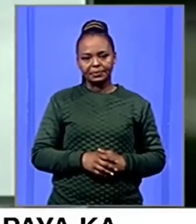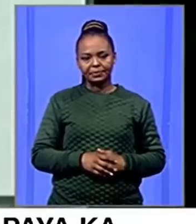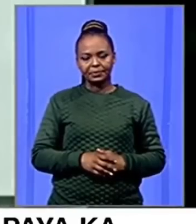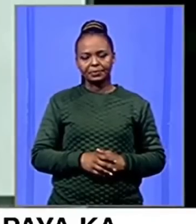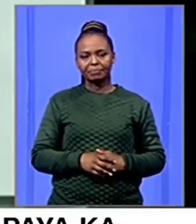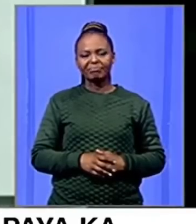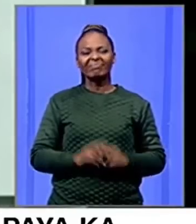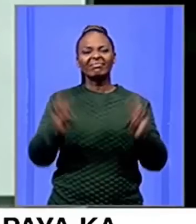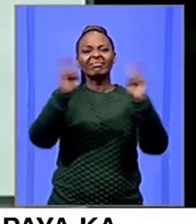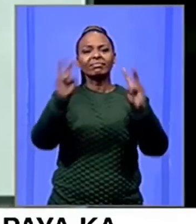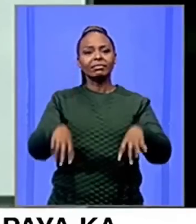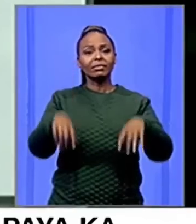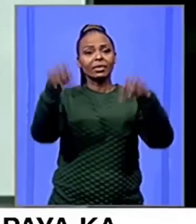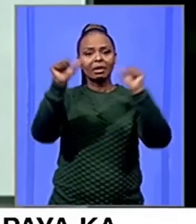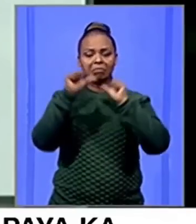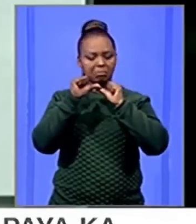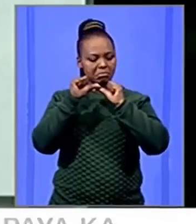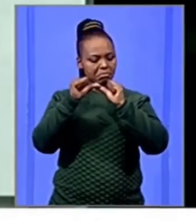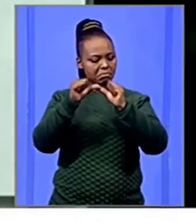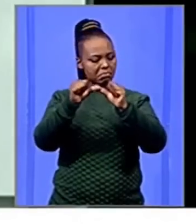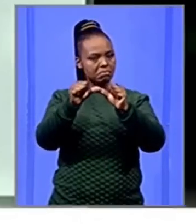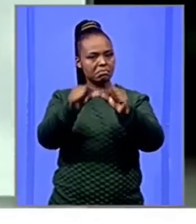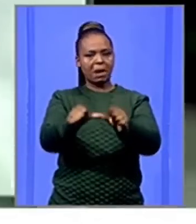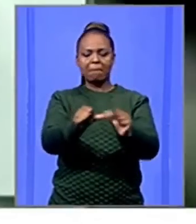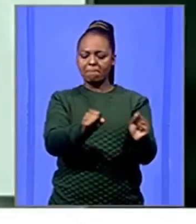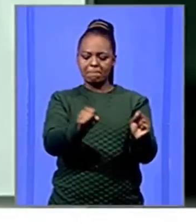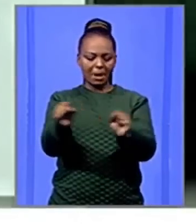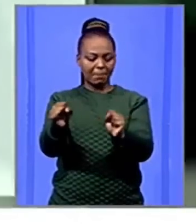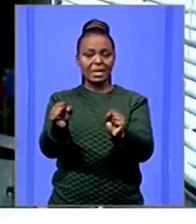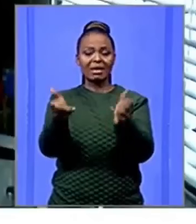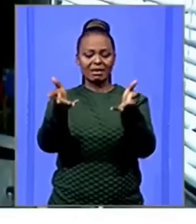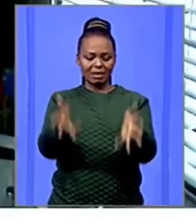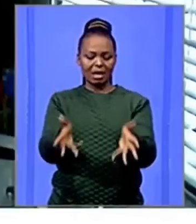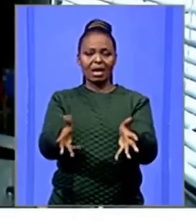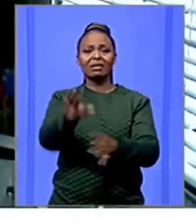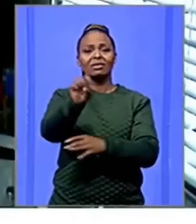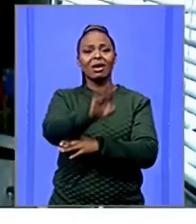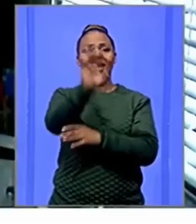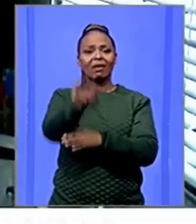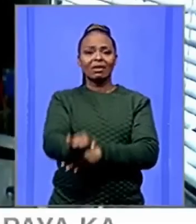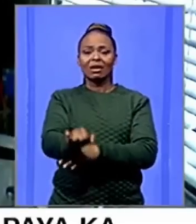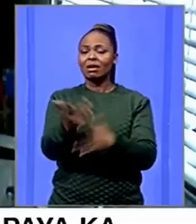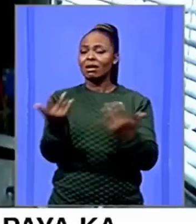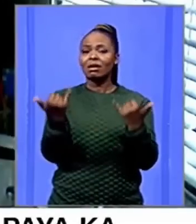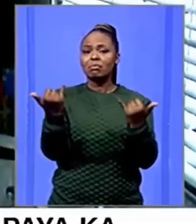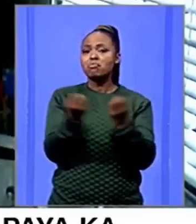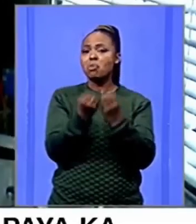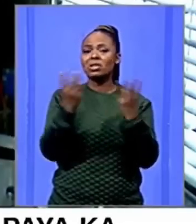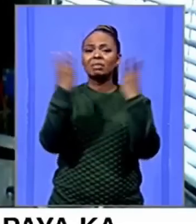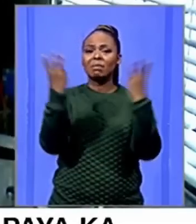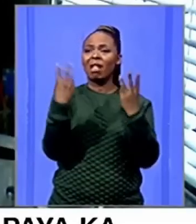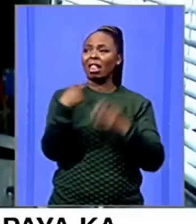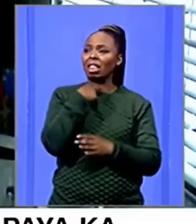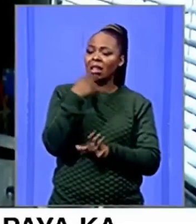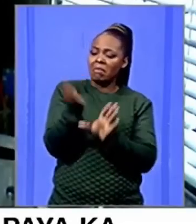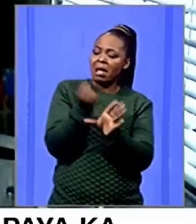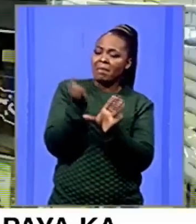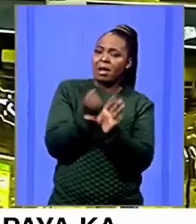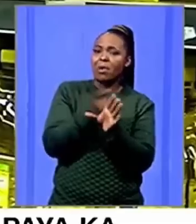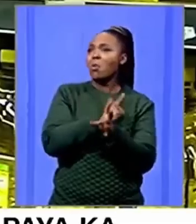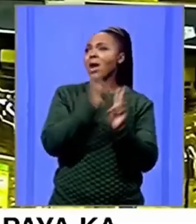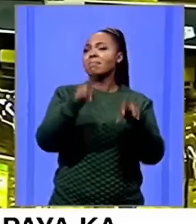Kgaogo ya motlakase e tswelela go nna kgwetlho e kgolo go maAforika Borwa. Baagi ba palelwa ke go apaya fa go sena motlakase, bangwe ba